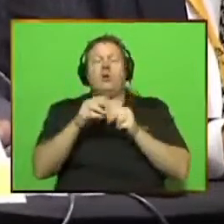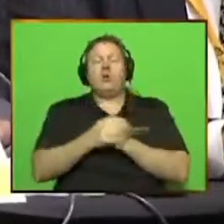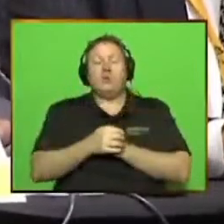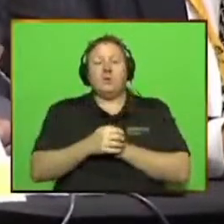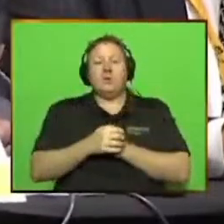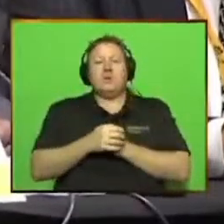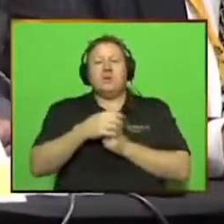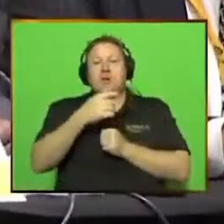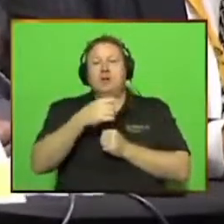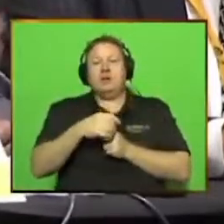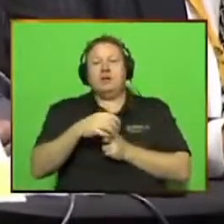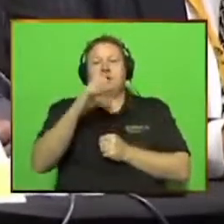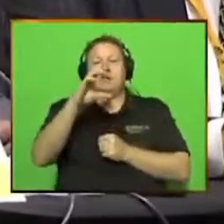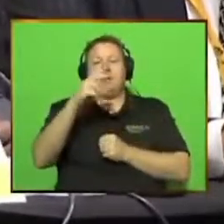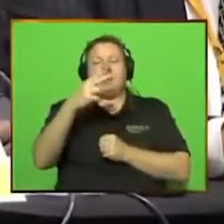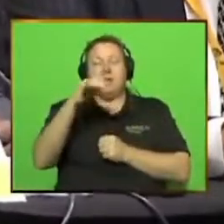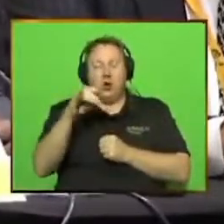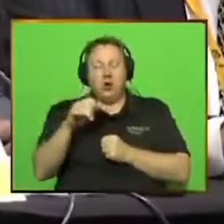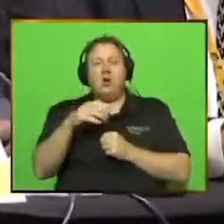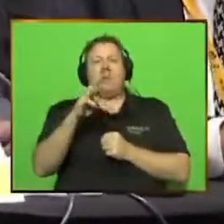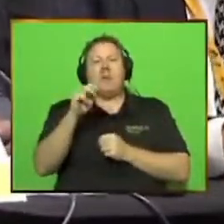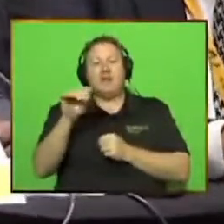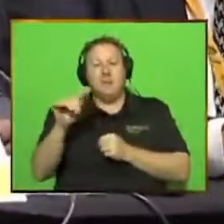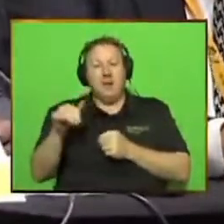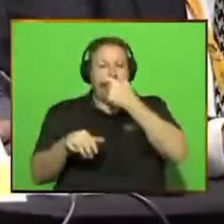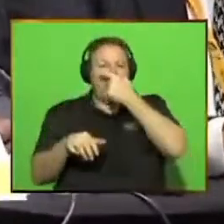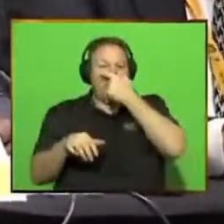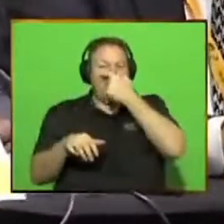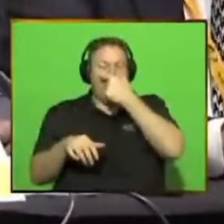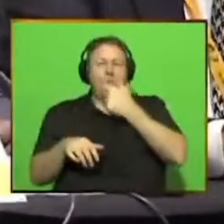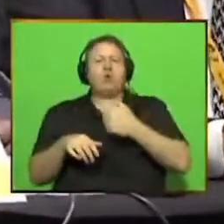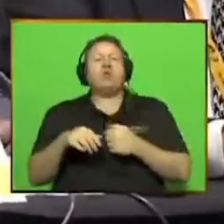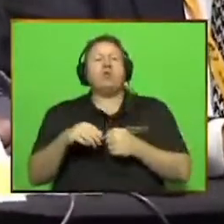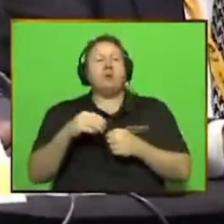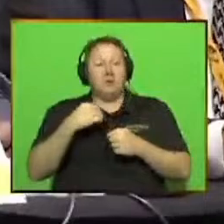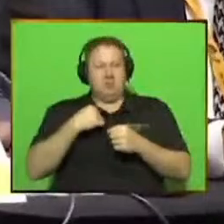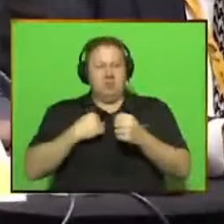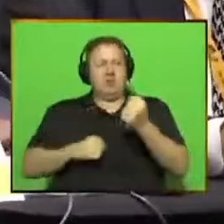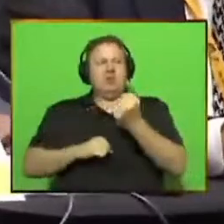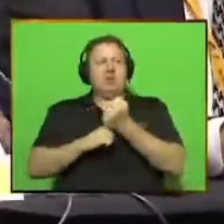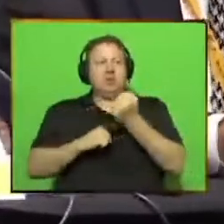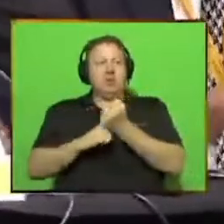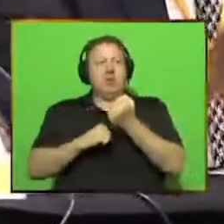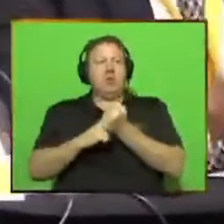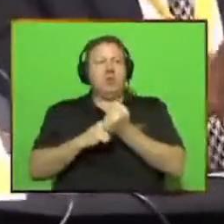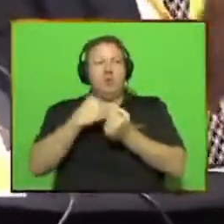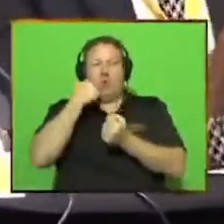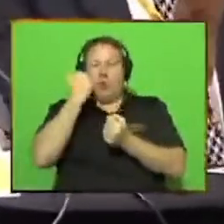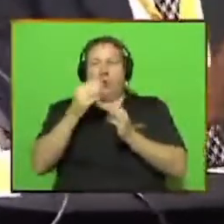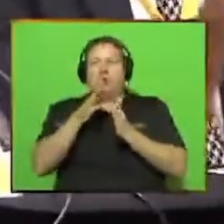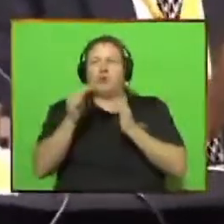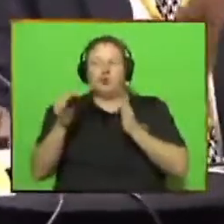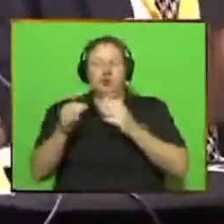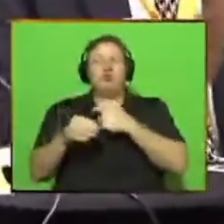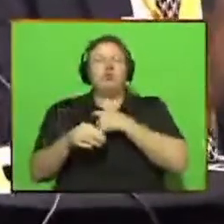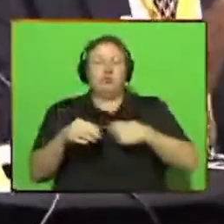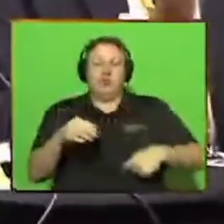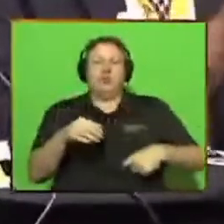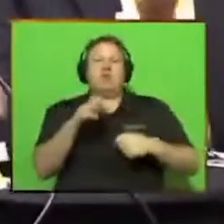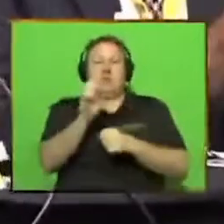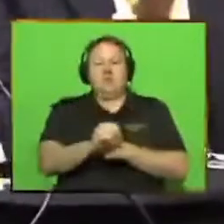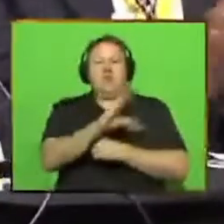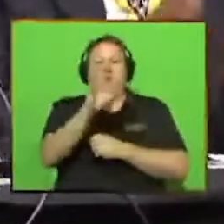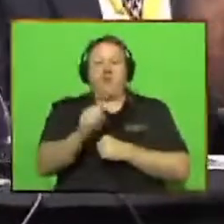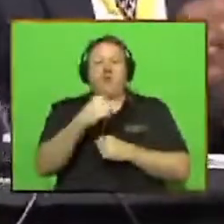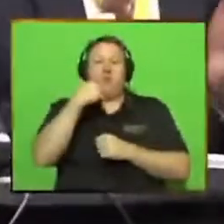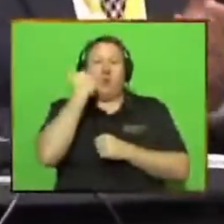Matamela Ramaphosa to be the President of the Republic. Thank you.